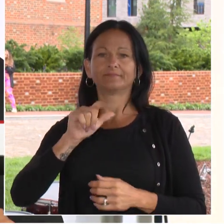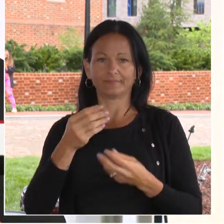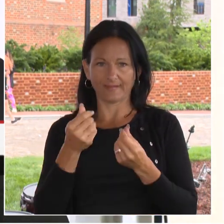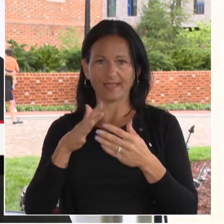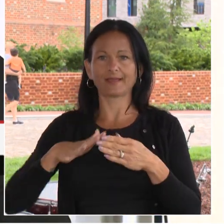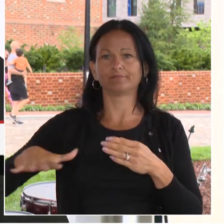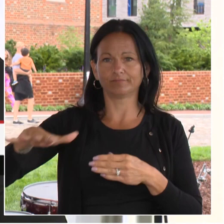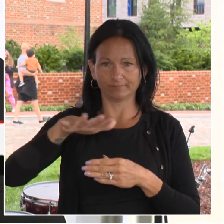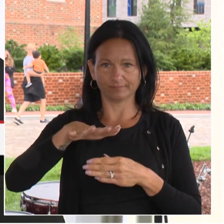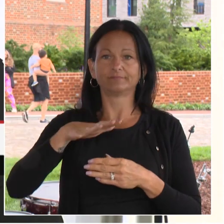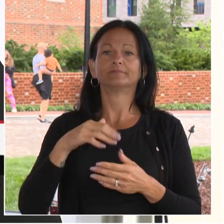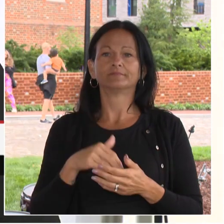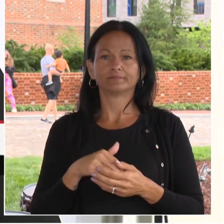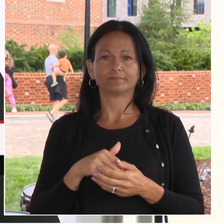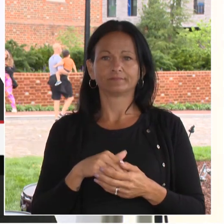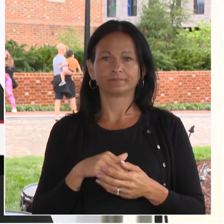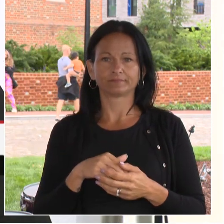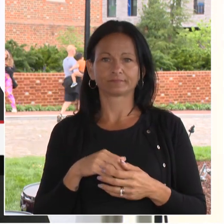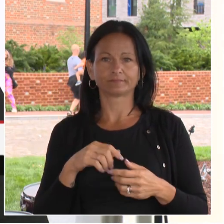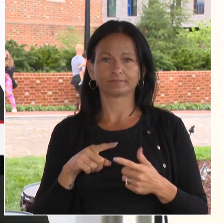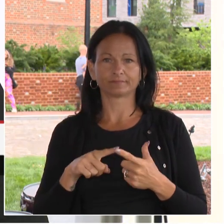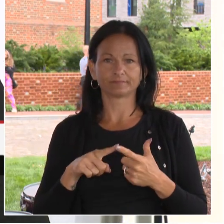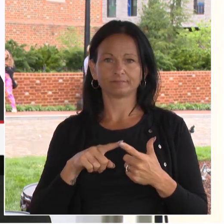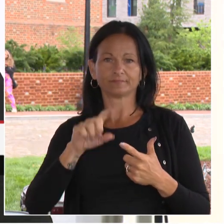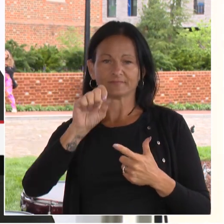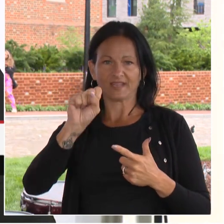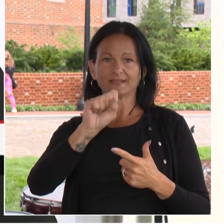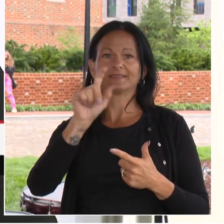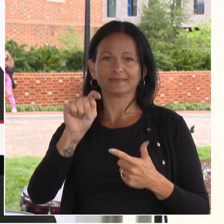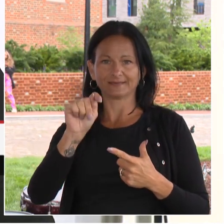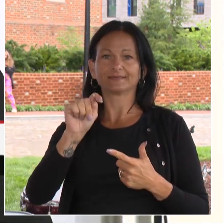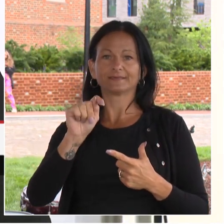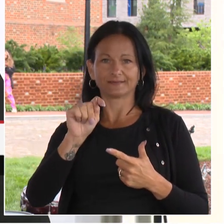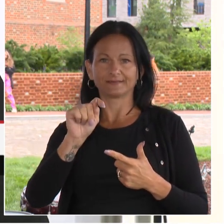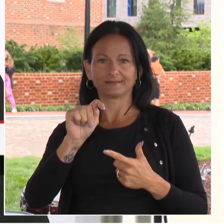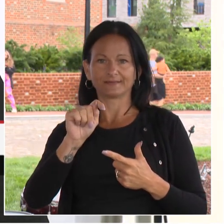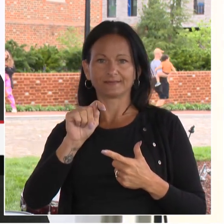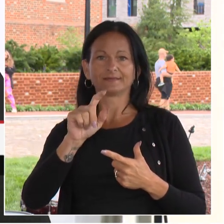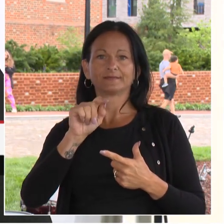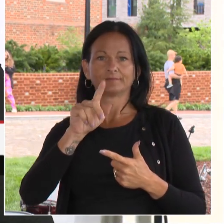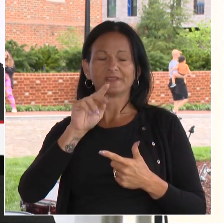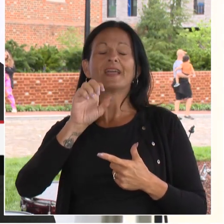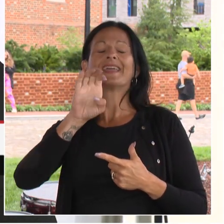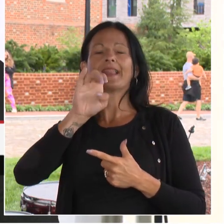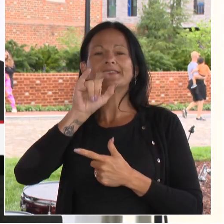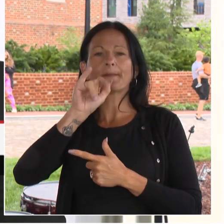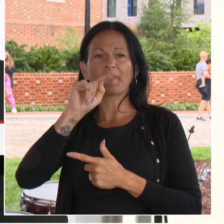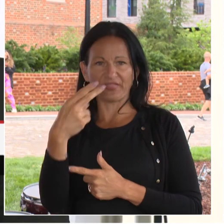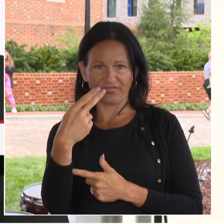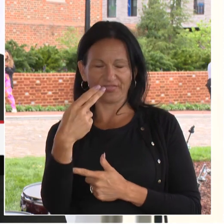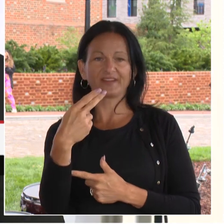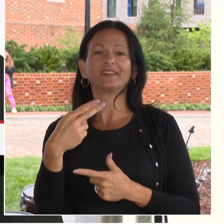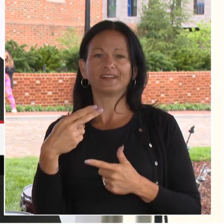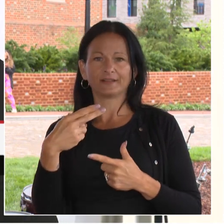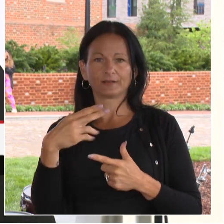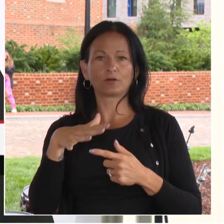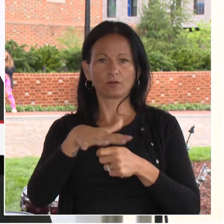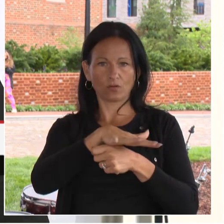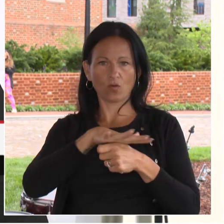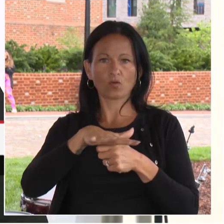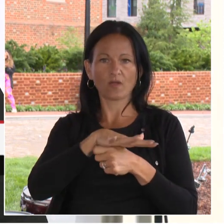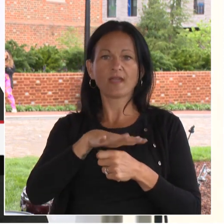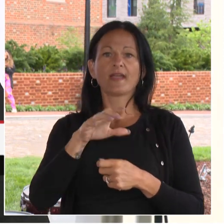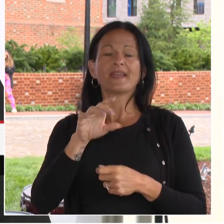St. Elizabeth's campus in Ward 8, what we've been able to do in Ward 5, and all over the District